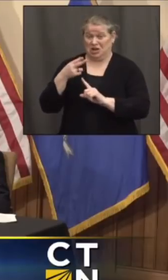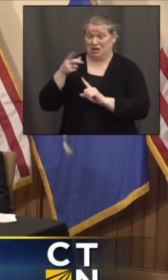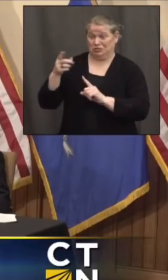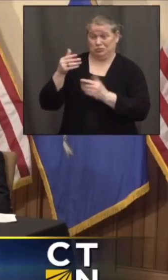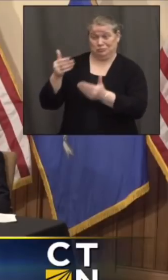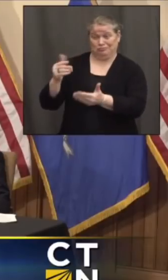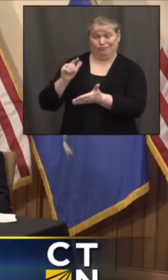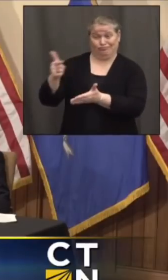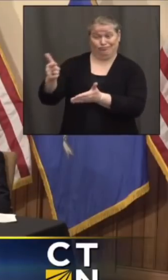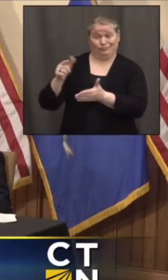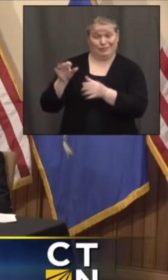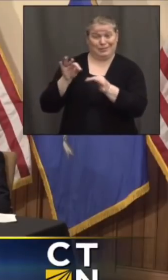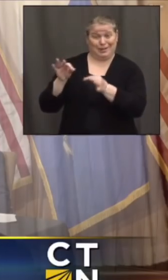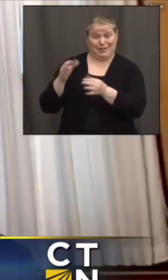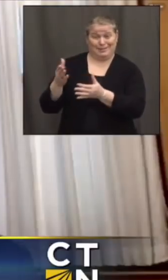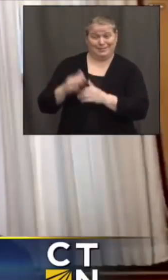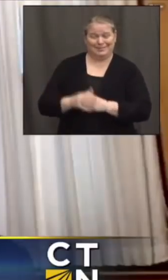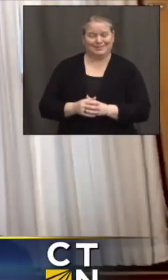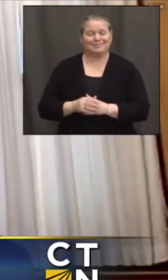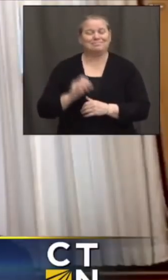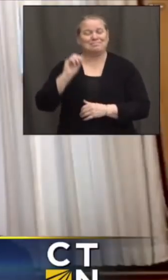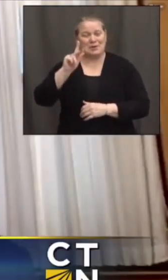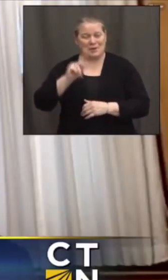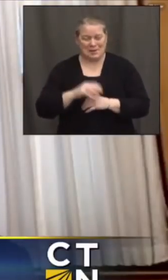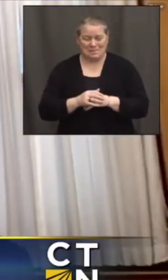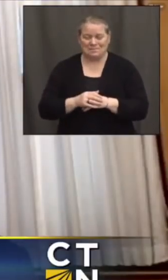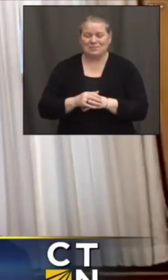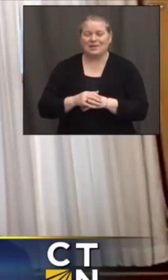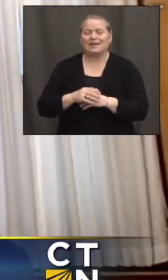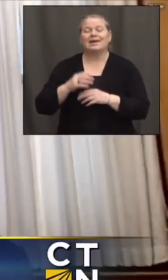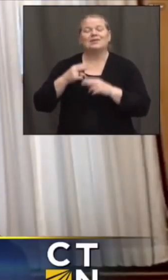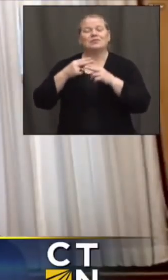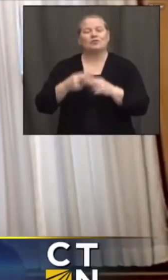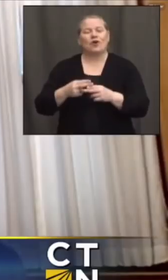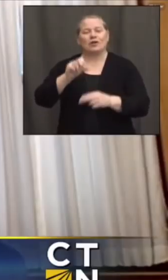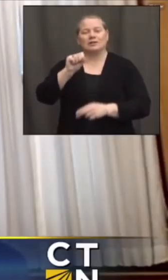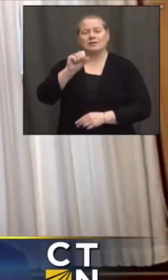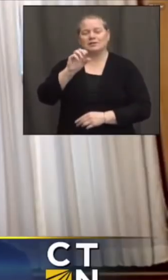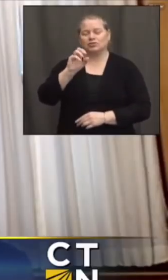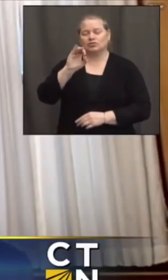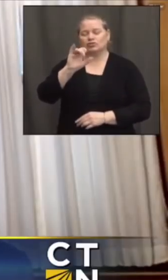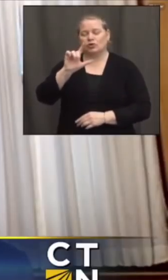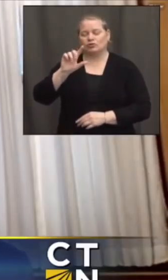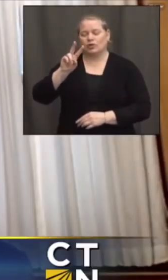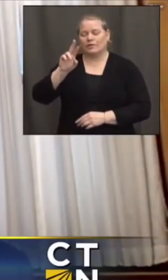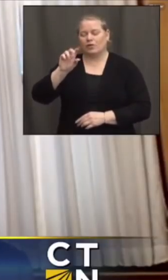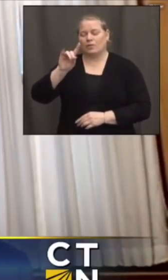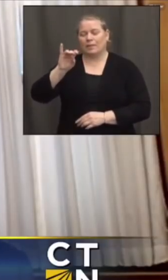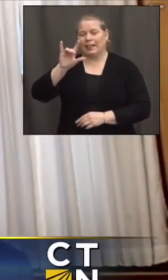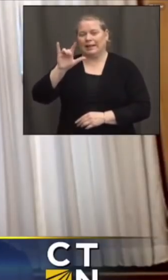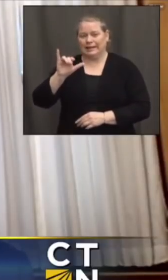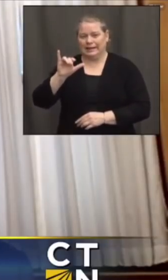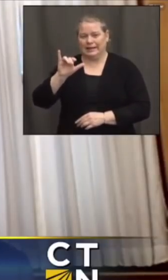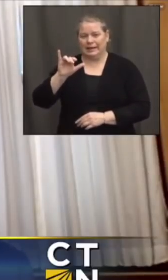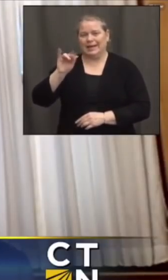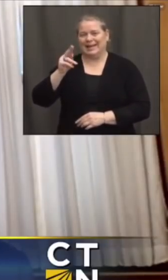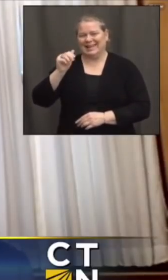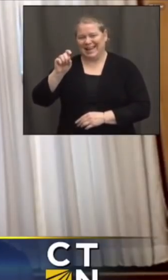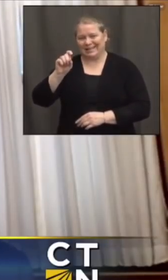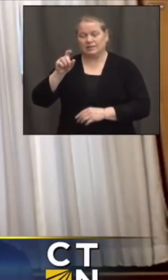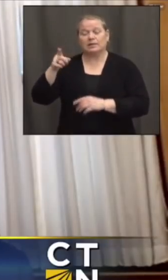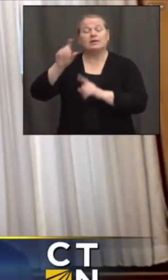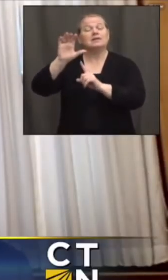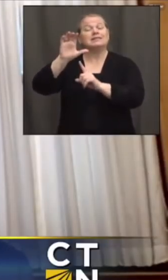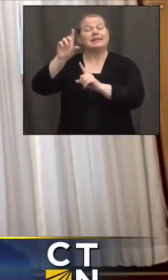Okay. Yeah. So again, the Social Vulnerability Index is a CDC measure of communities that are most likely to